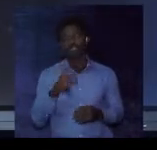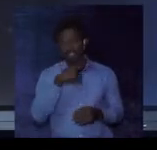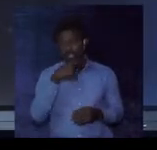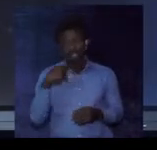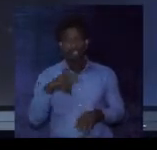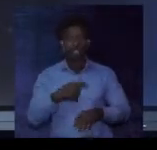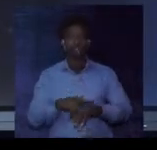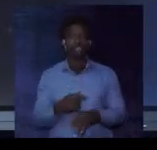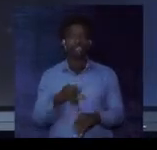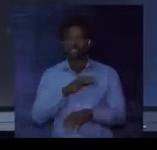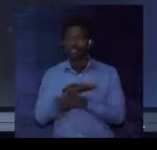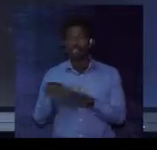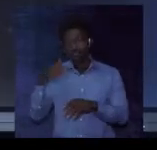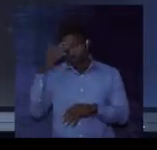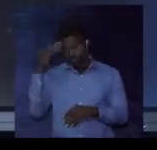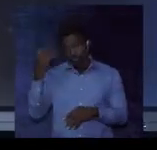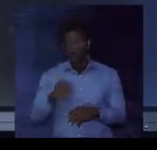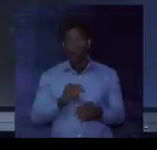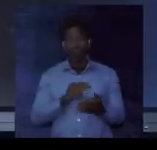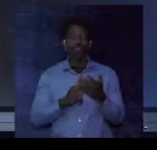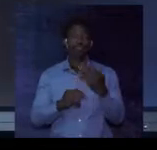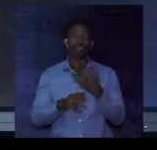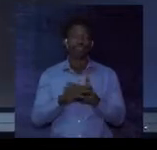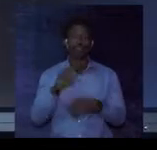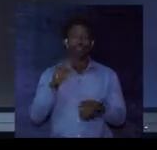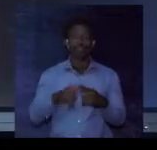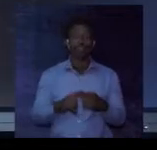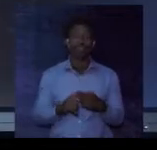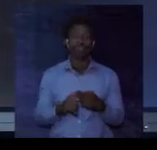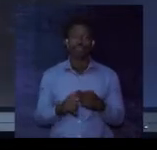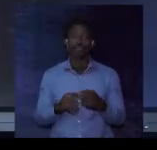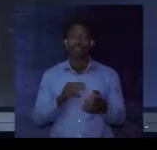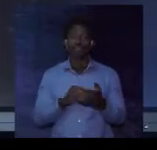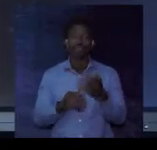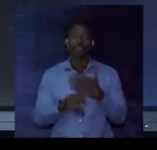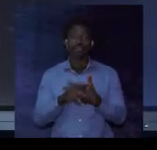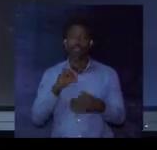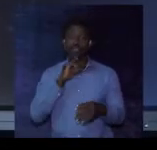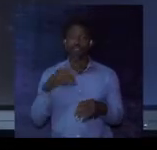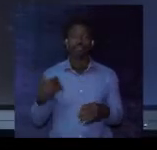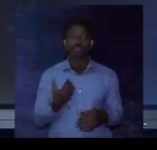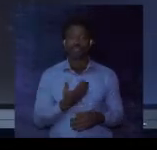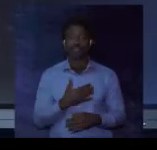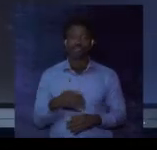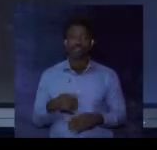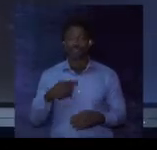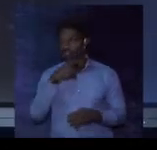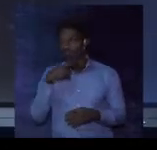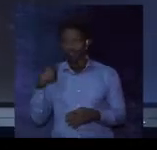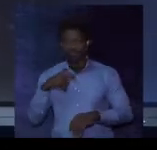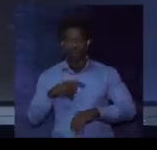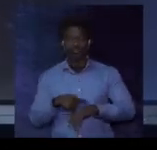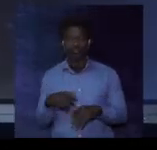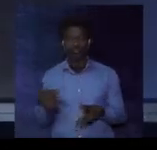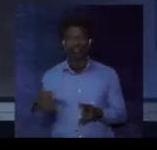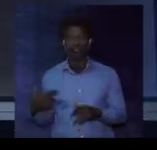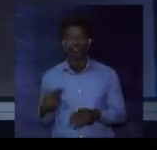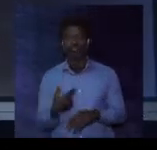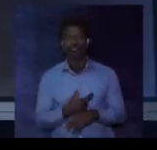March is the dry season. Don't forget, November to March is our dry season.